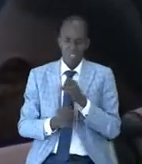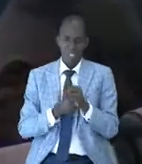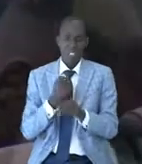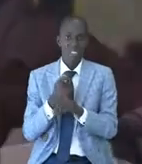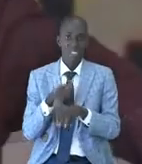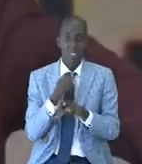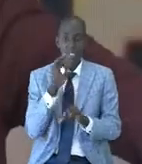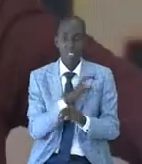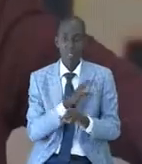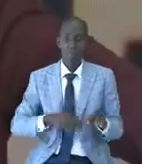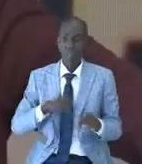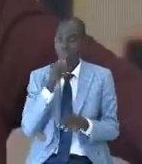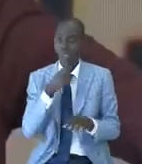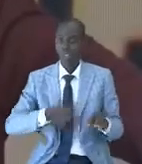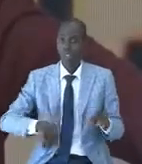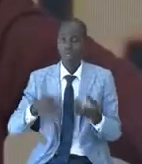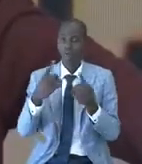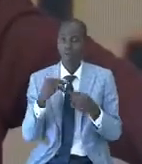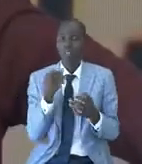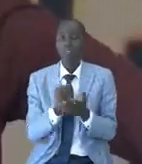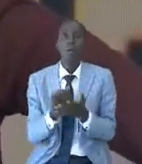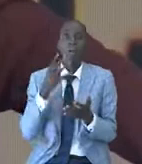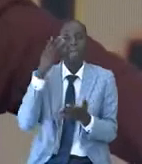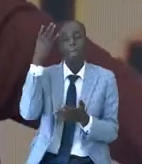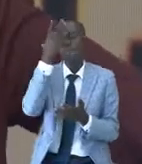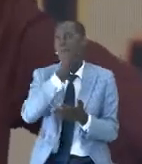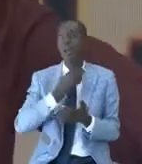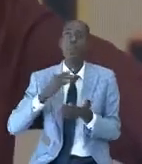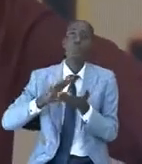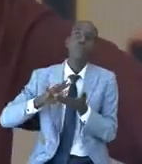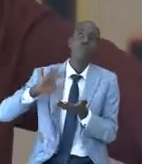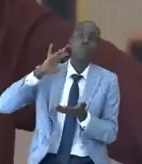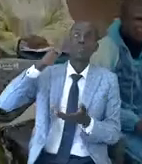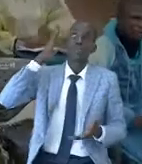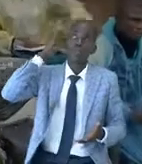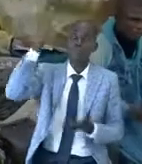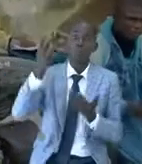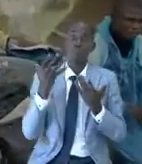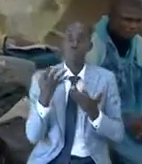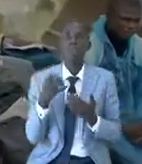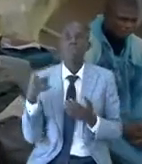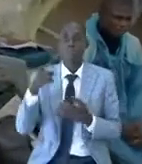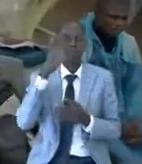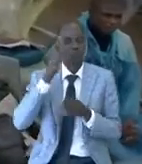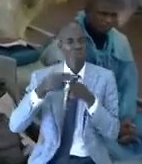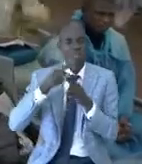tarries, that glorious destination you are looking for, you'll soon get there.